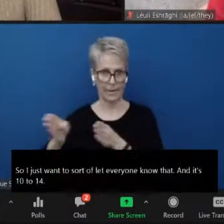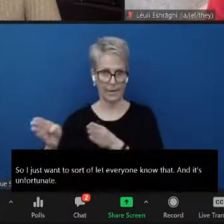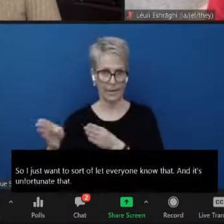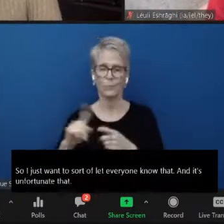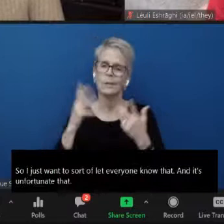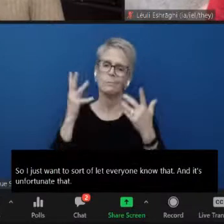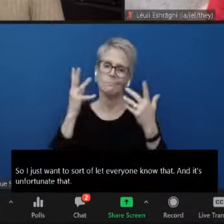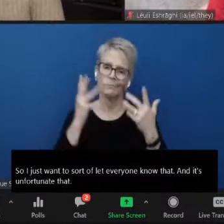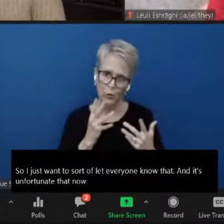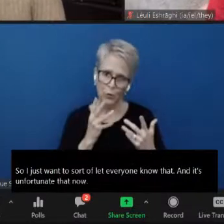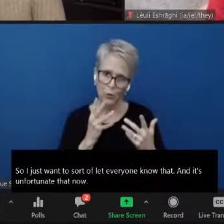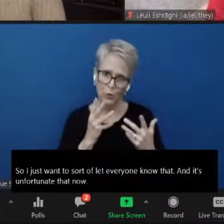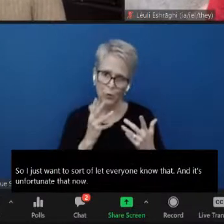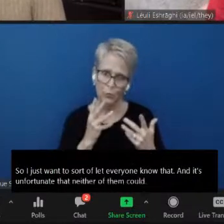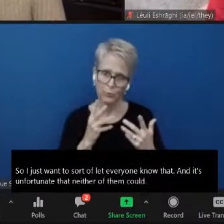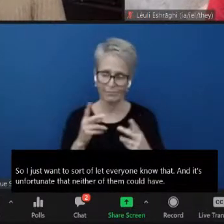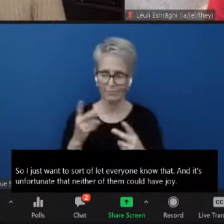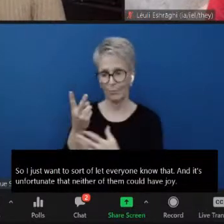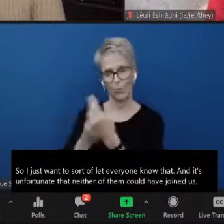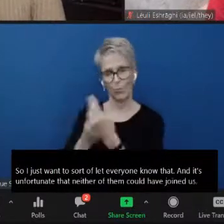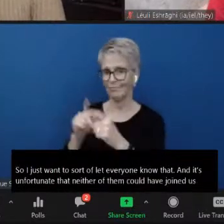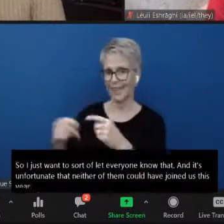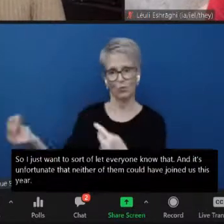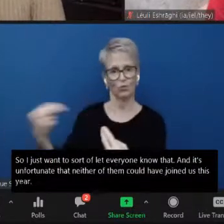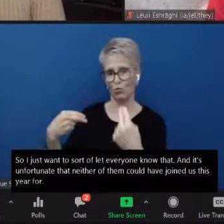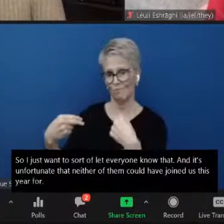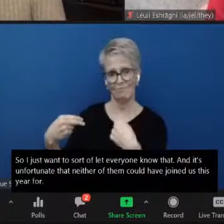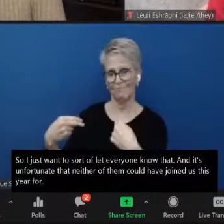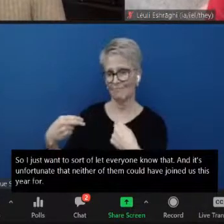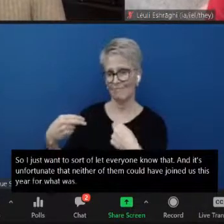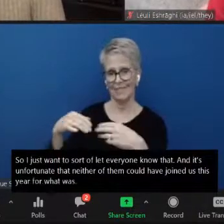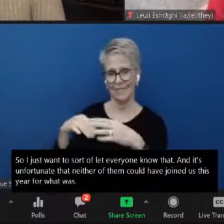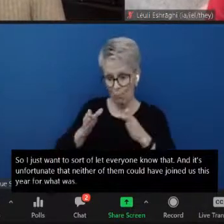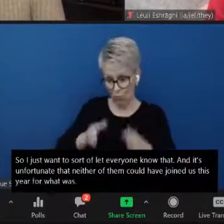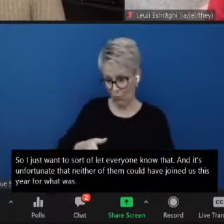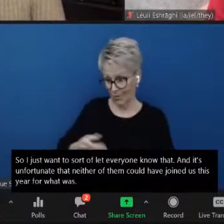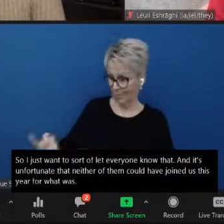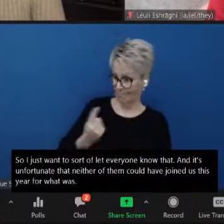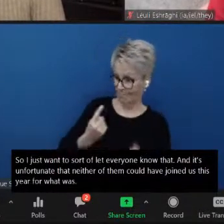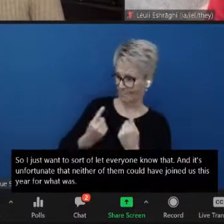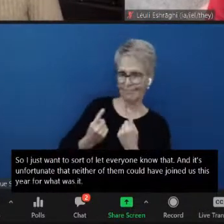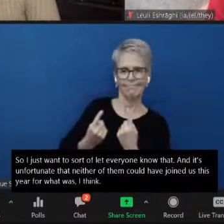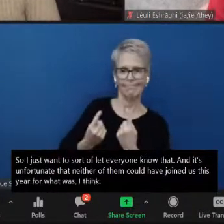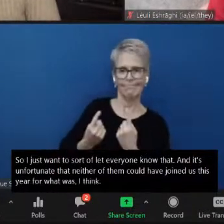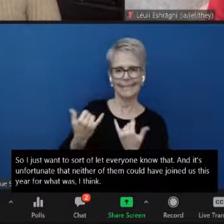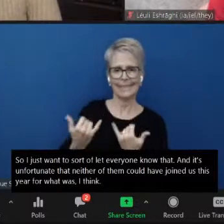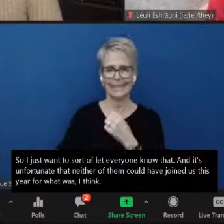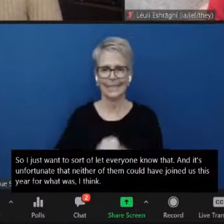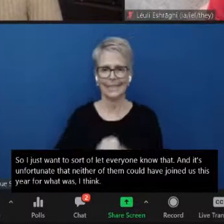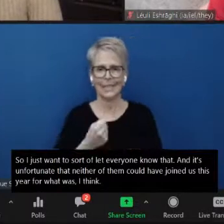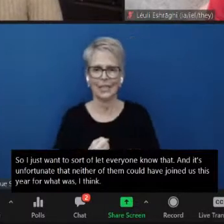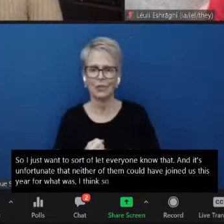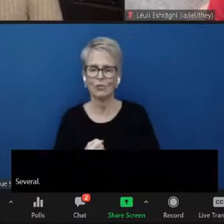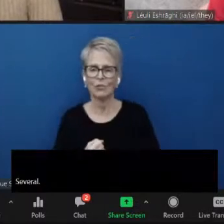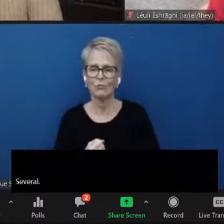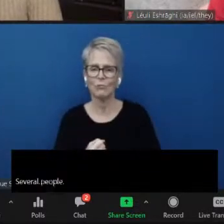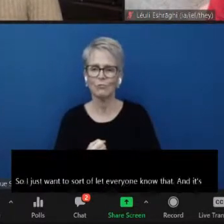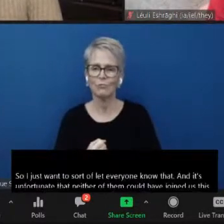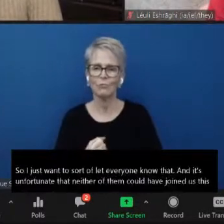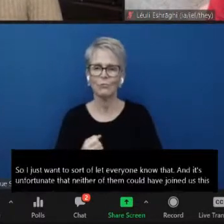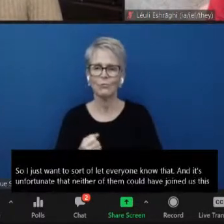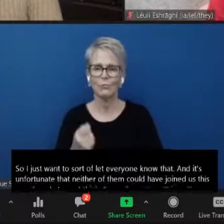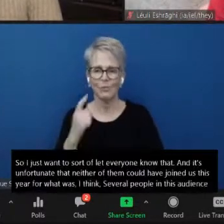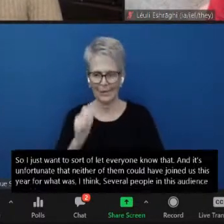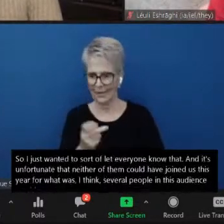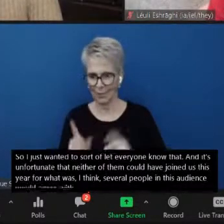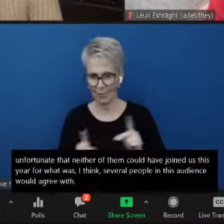that neither of them could have joined us this year for what was, I think, several people in this audience would